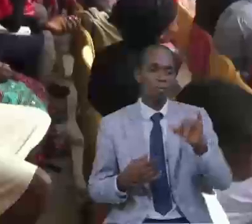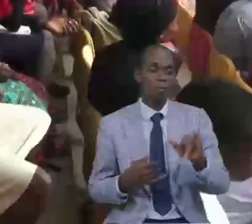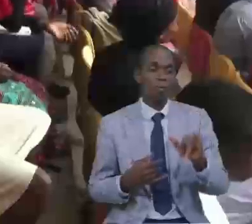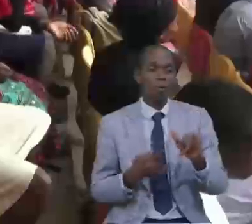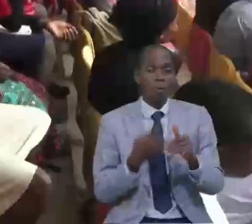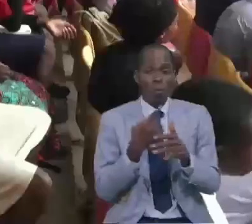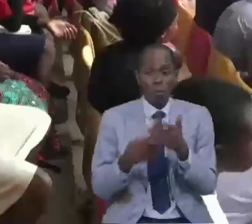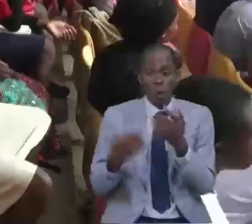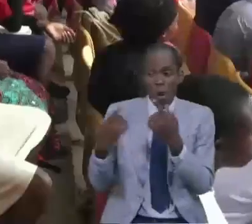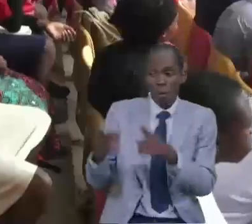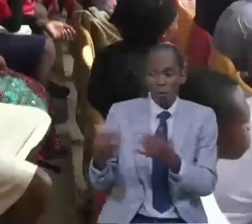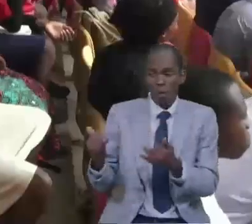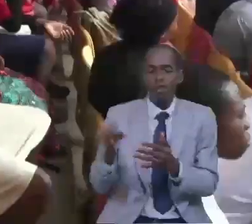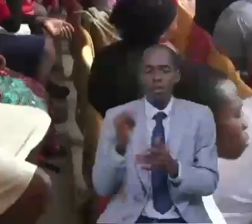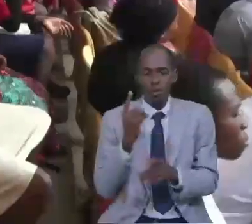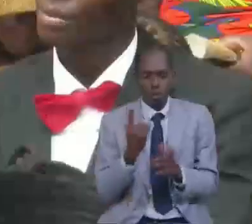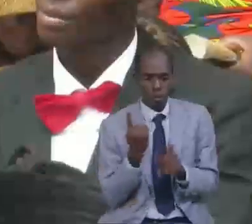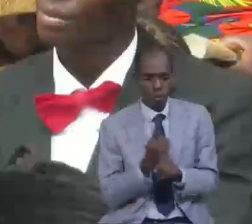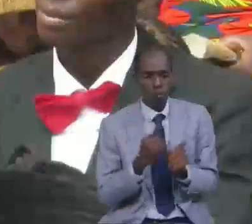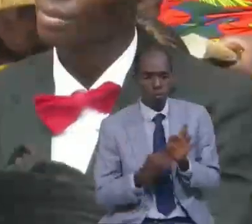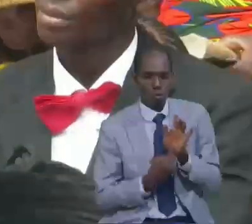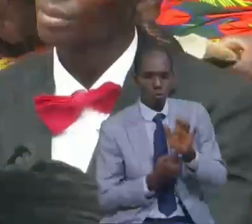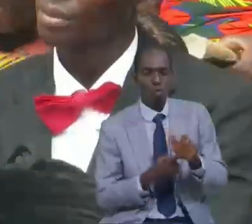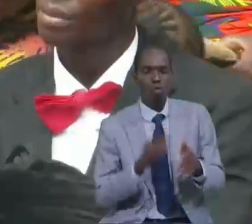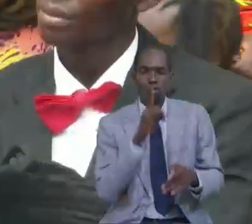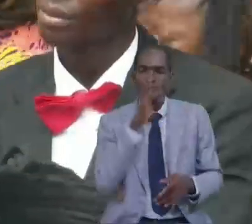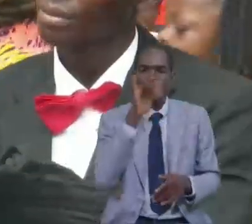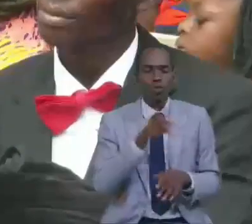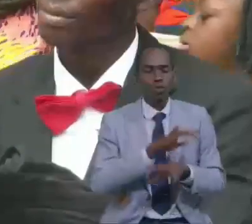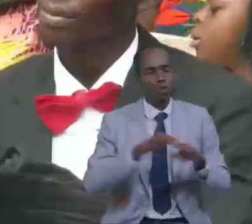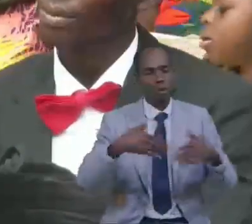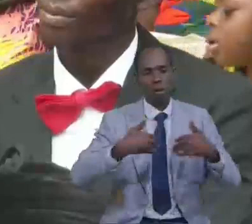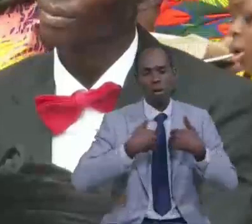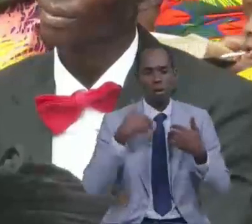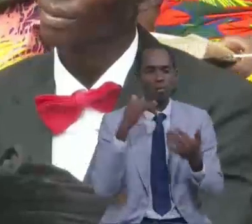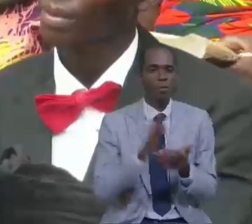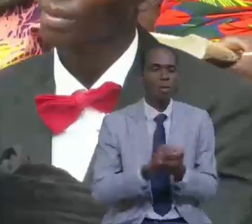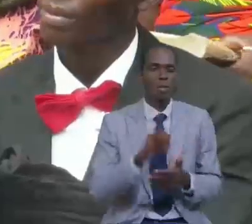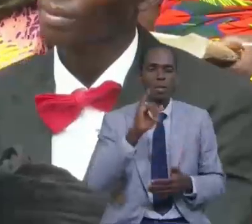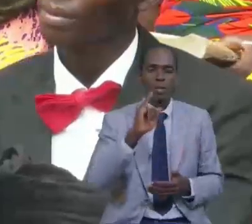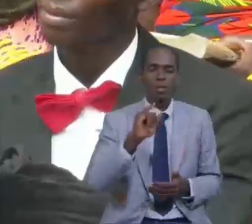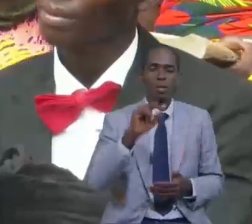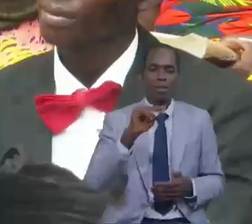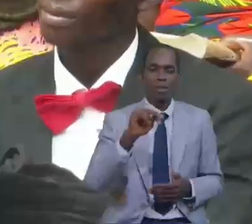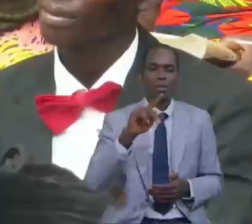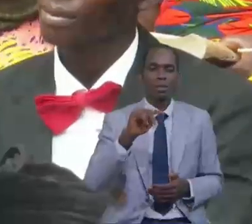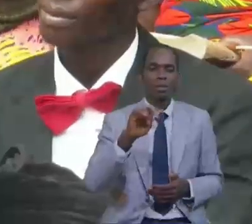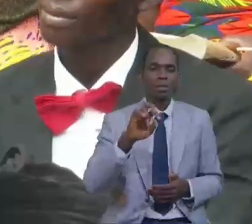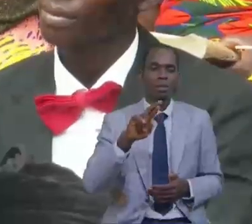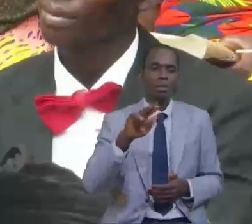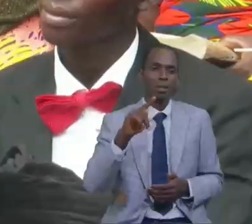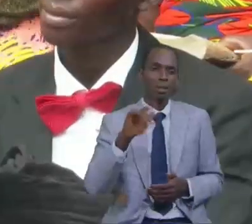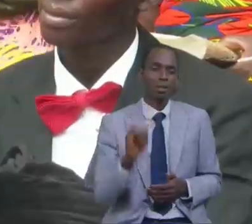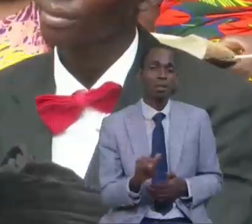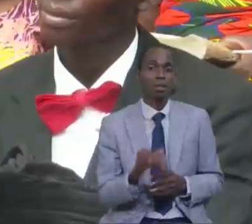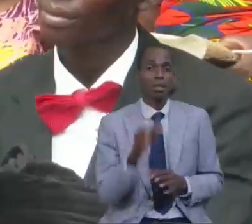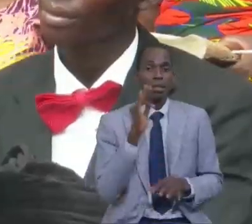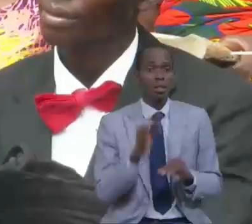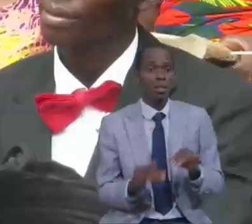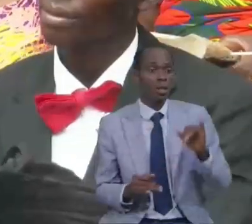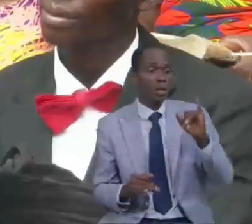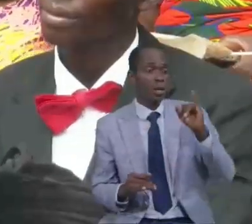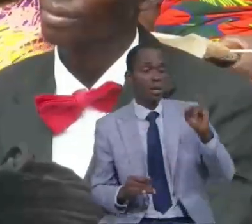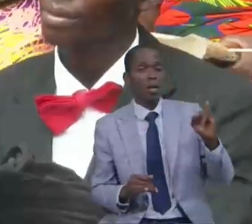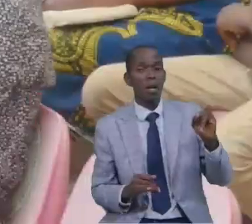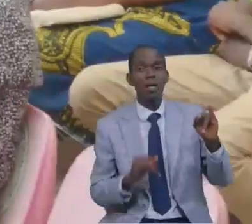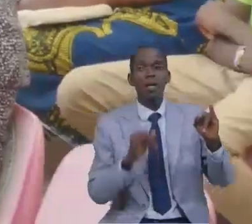letter I is missing in the spelling of sanctification, sanctification is no more there. You